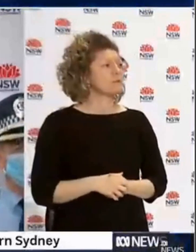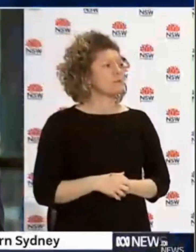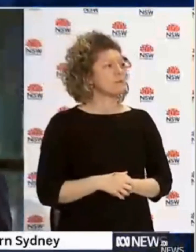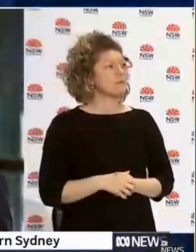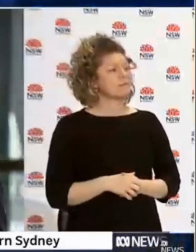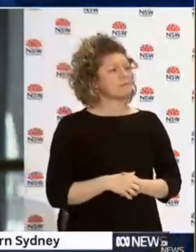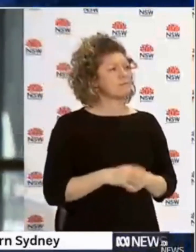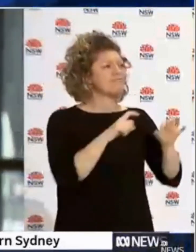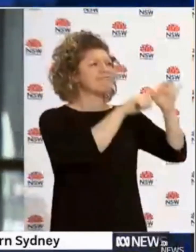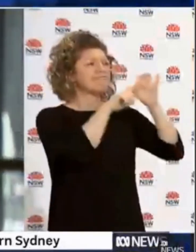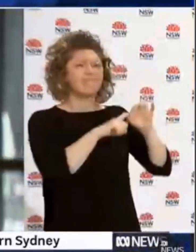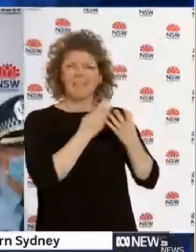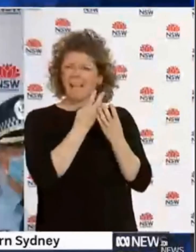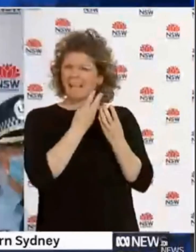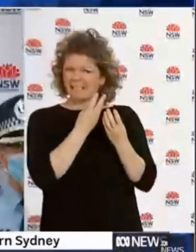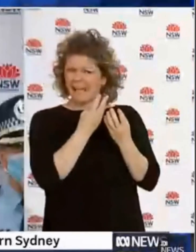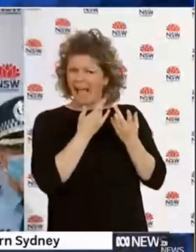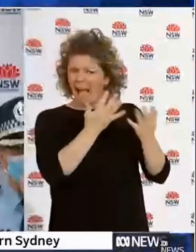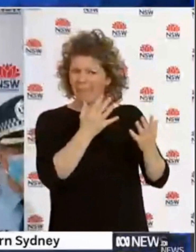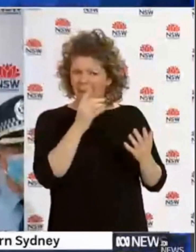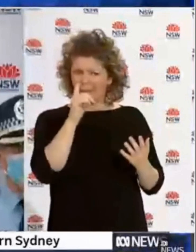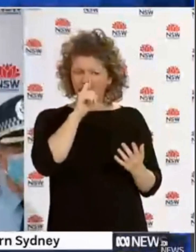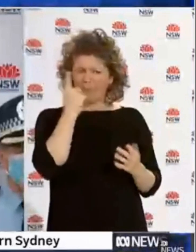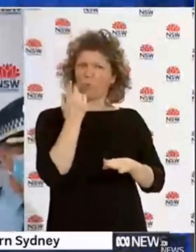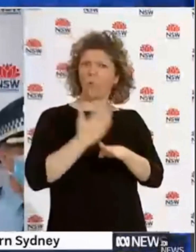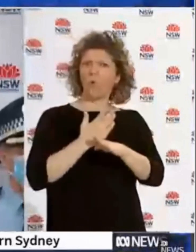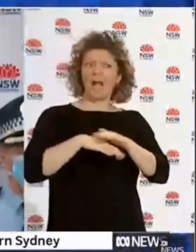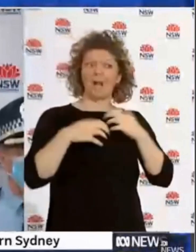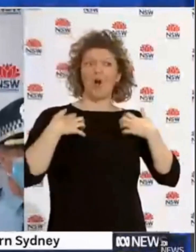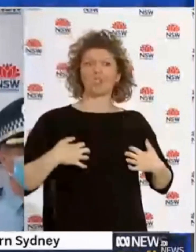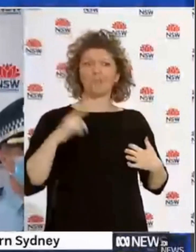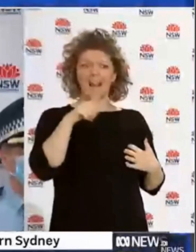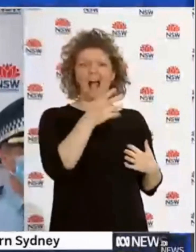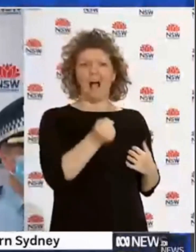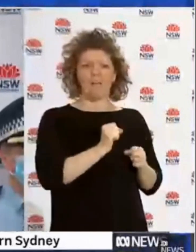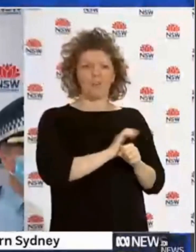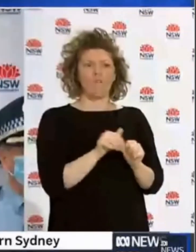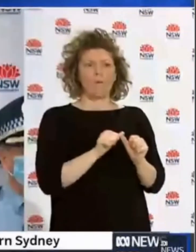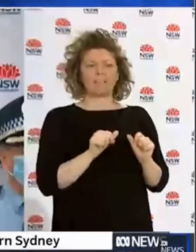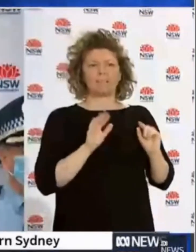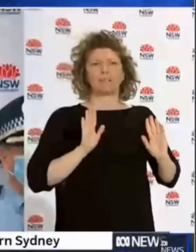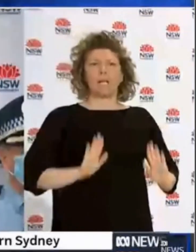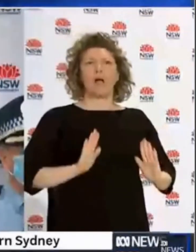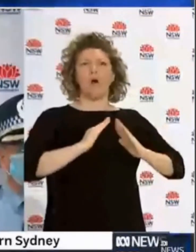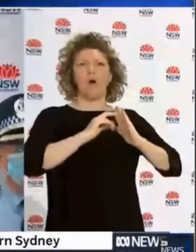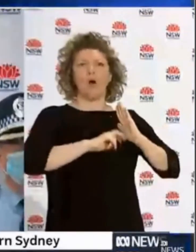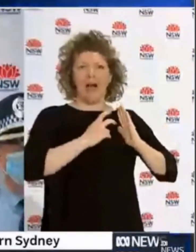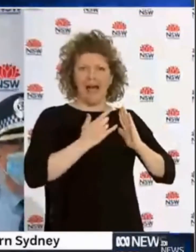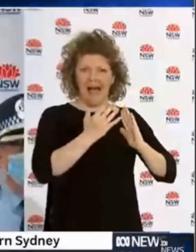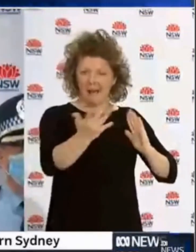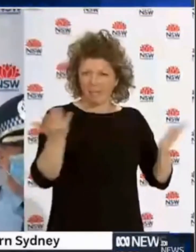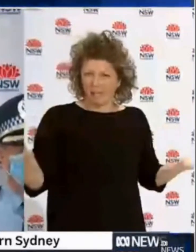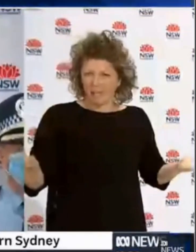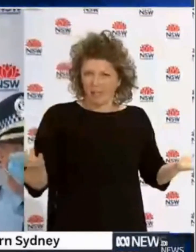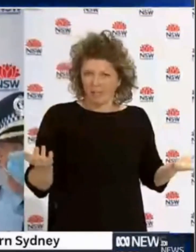are currently isolating? I can't answer that. I don't know. Is it hundreds? Is it a lot? Well, at any one time, right